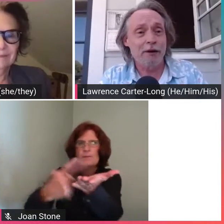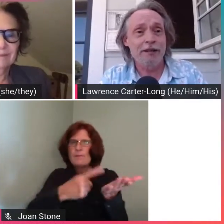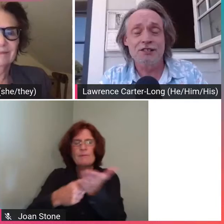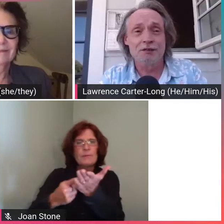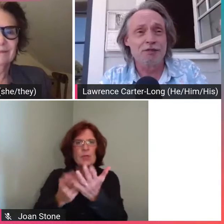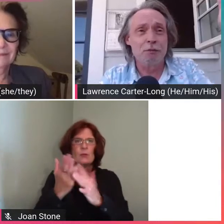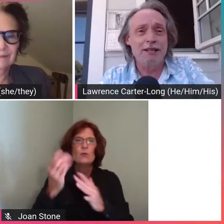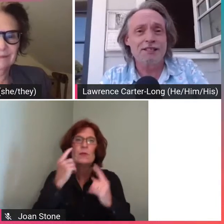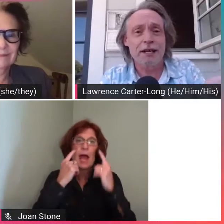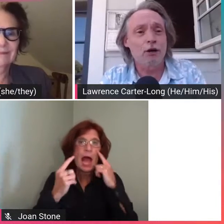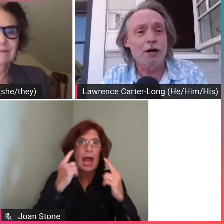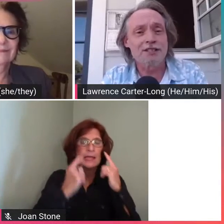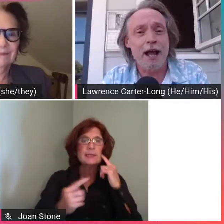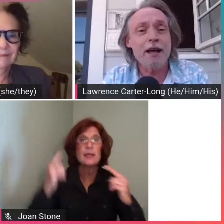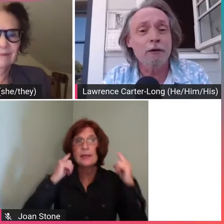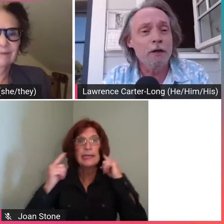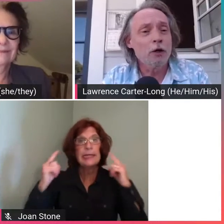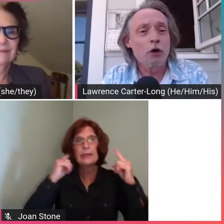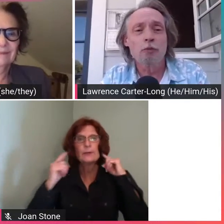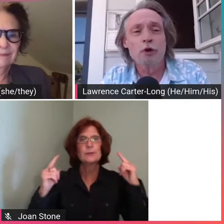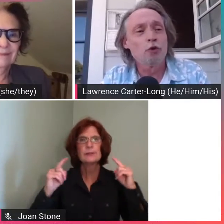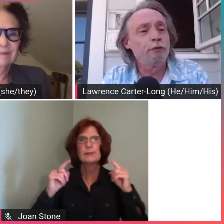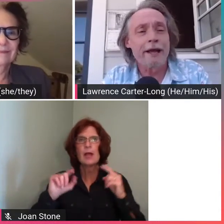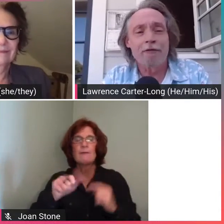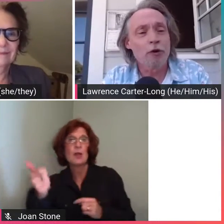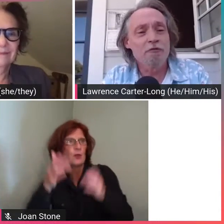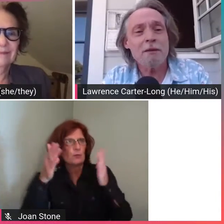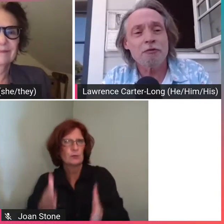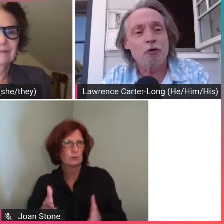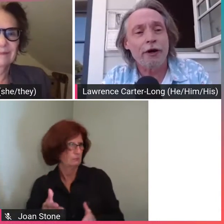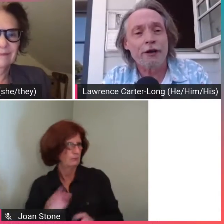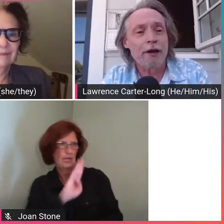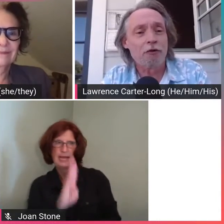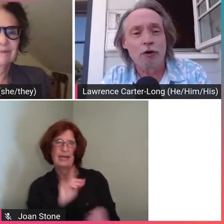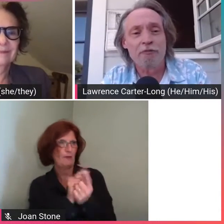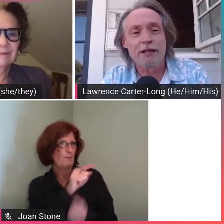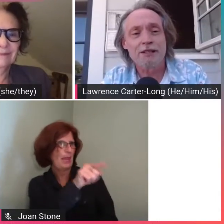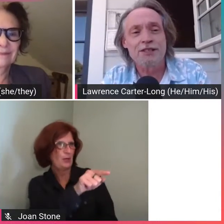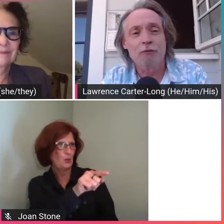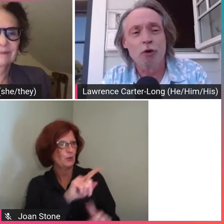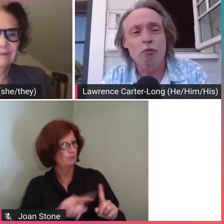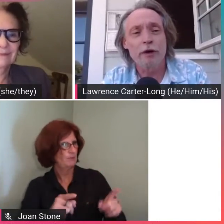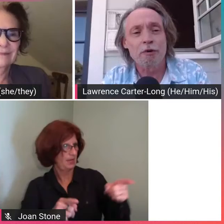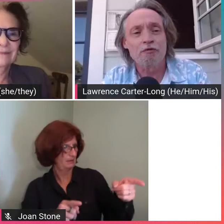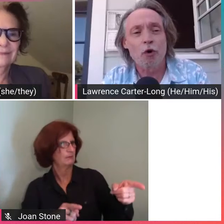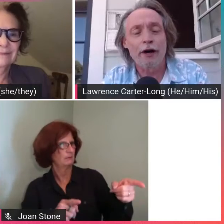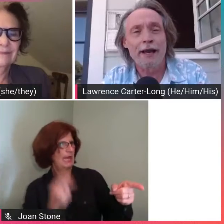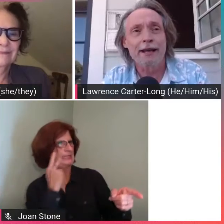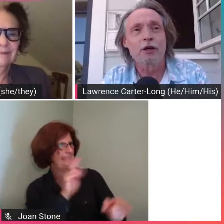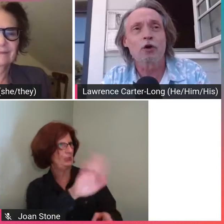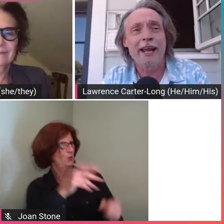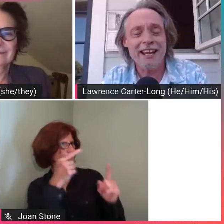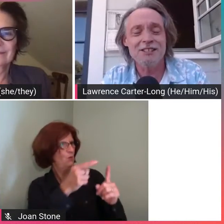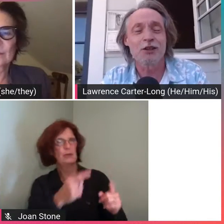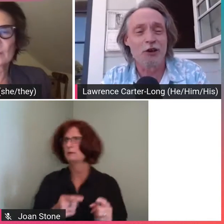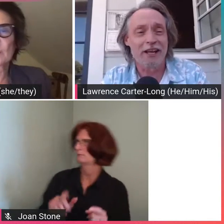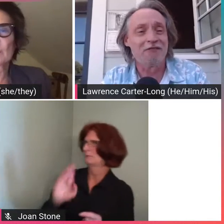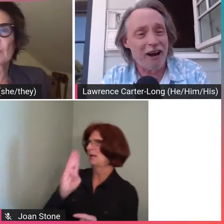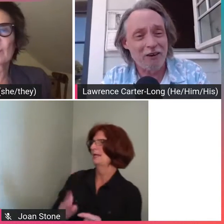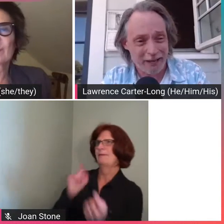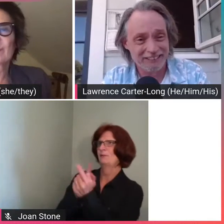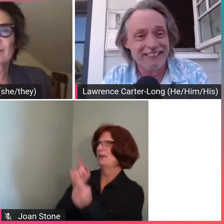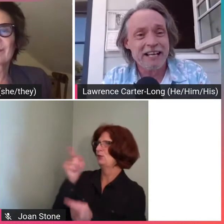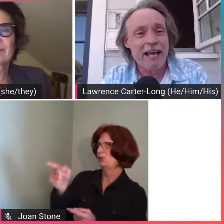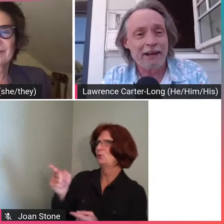and the experiences of somebody sitting across the aisle whom you never would have met before, you never would have been in the same room with before, and that creates a